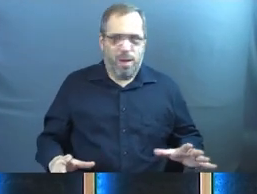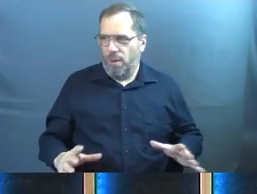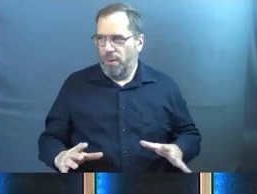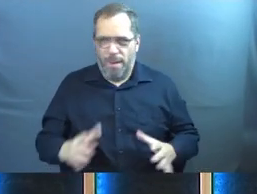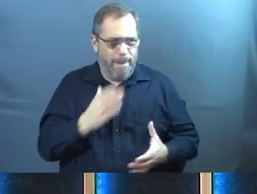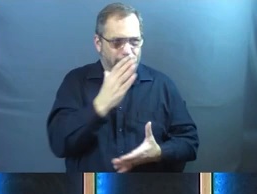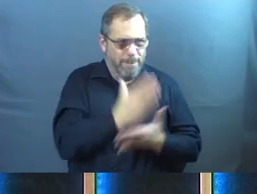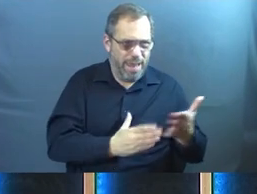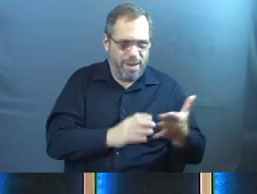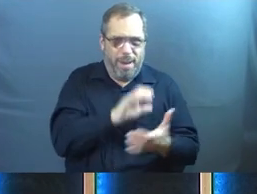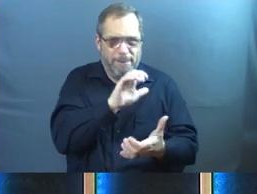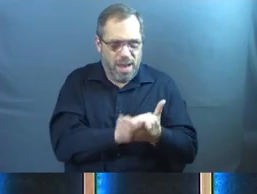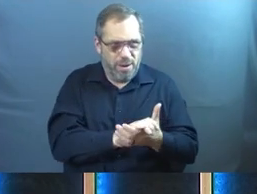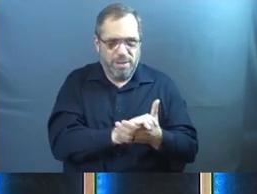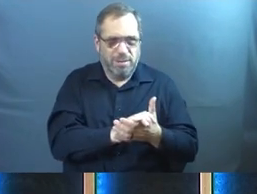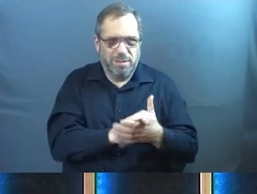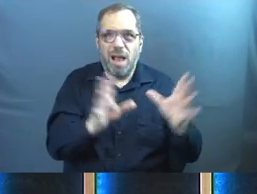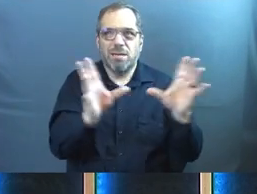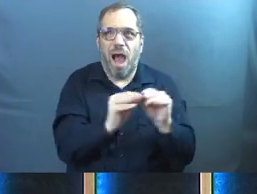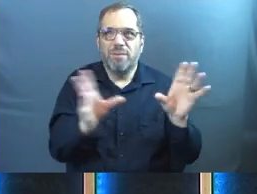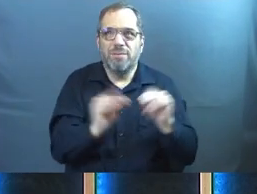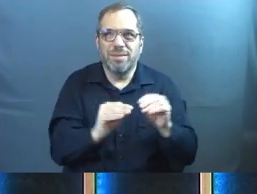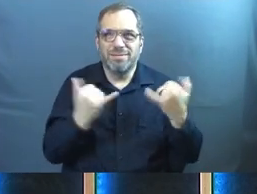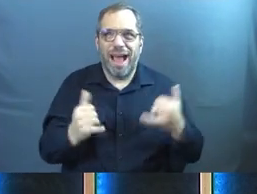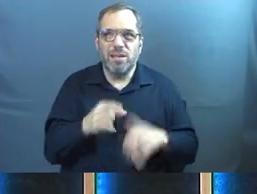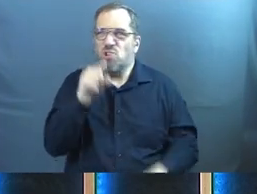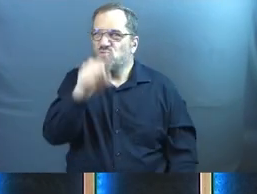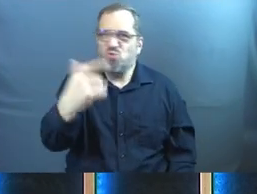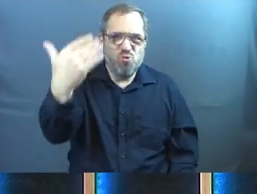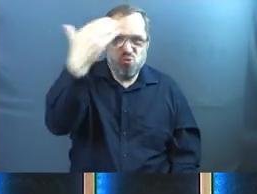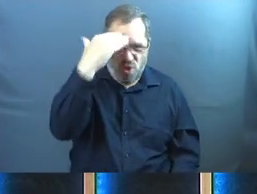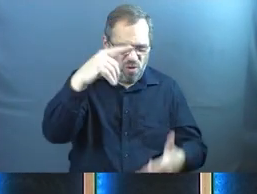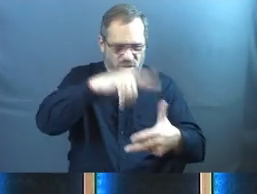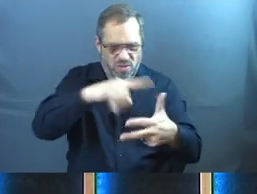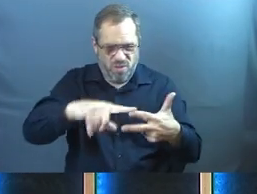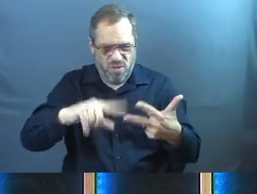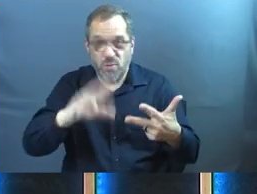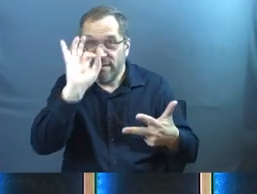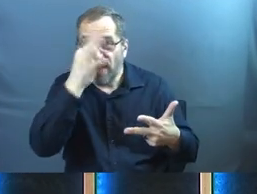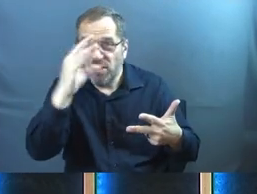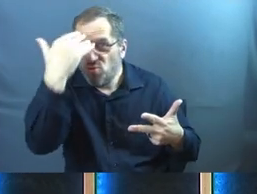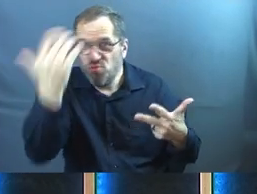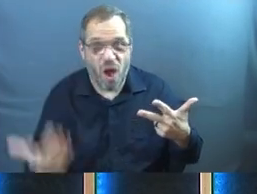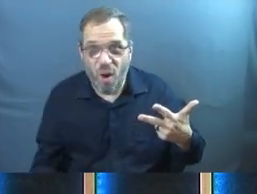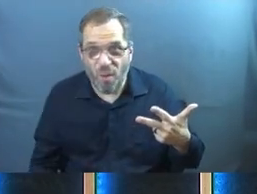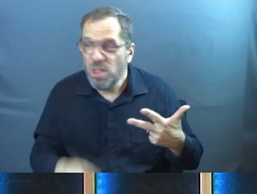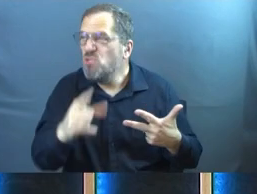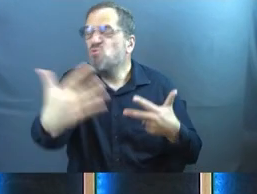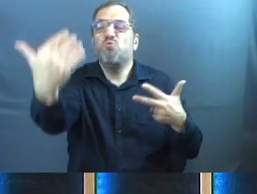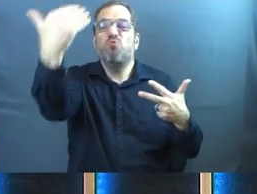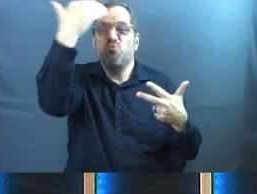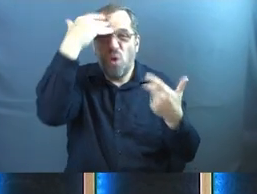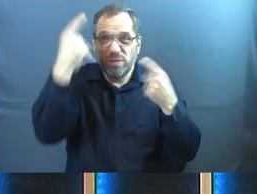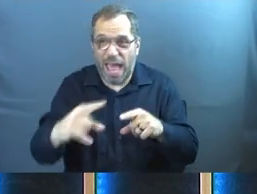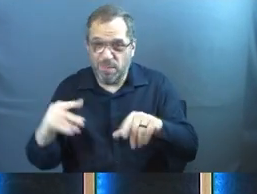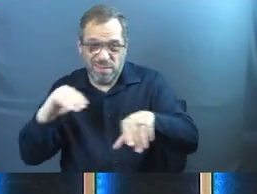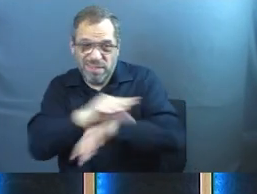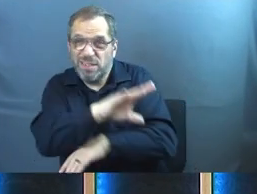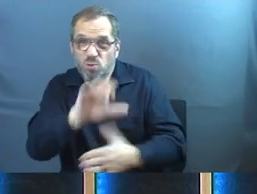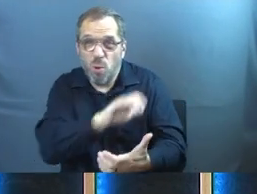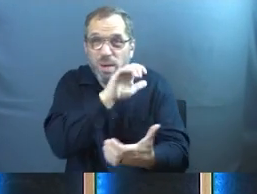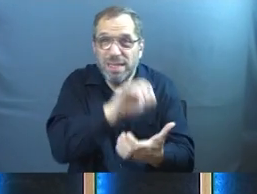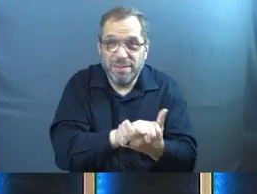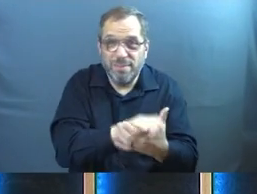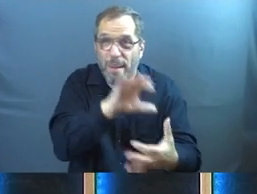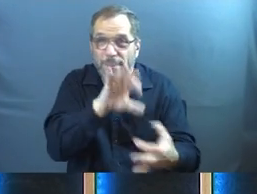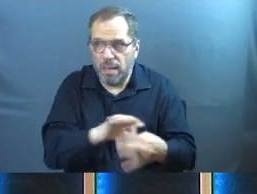part marriage conference right now. Like, you know what your three foxes are. You know what's going on in your